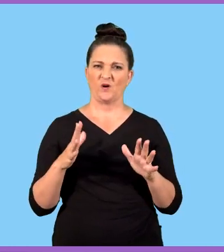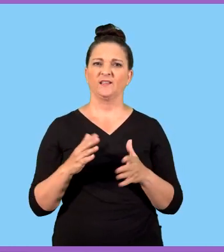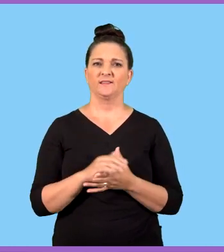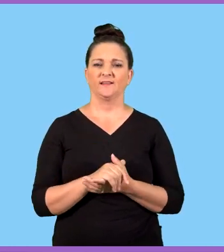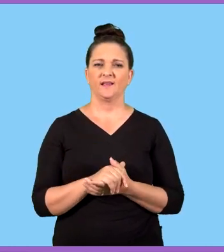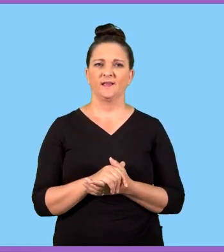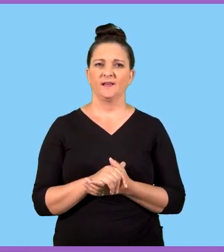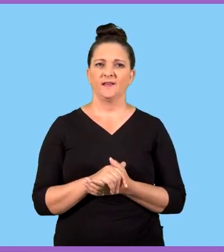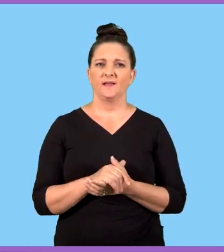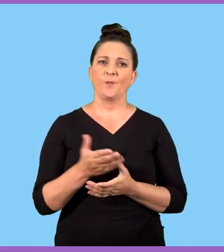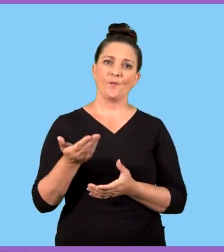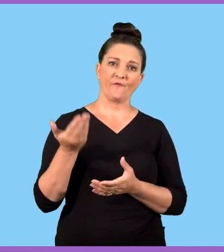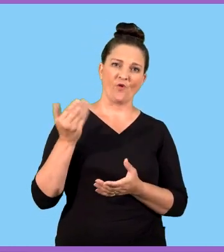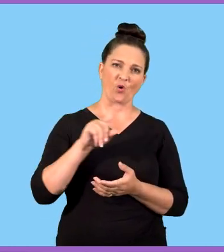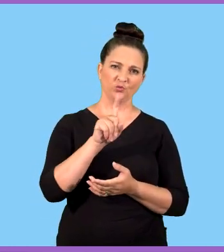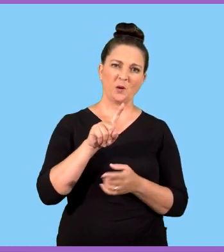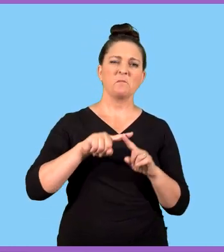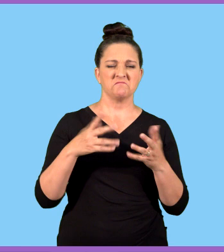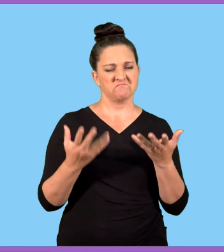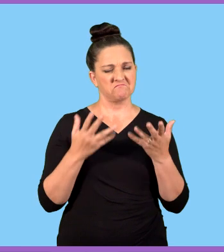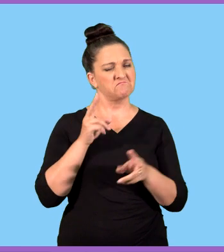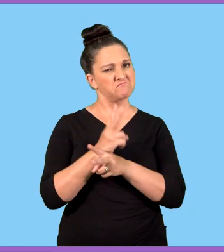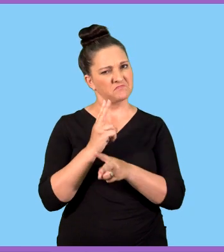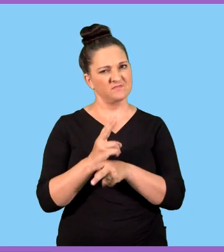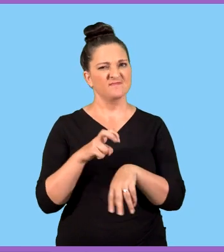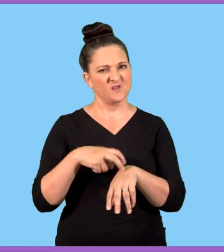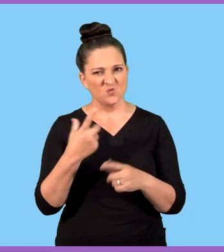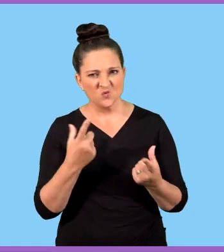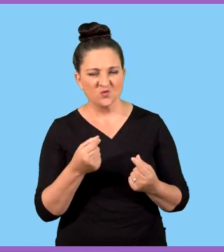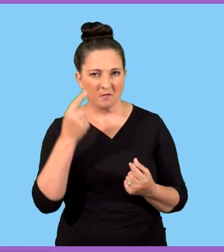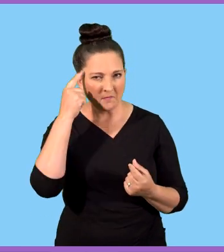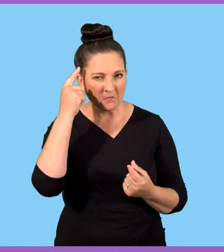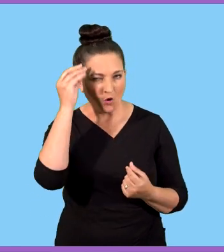this, but maybe we should do it here first again, just to refresh our memories.